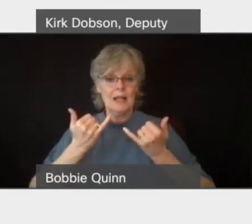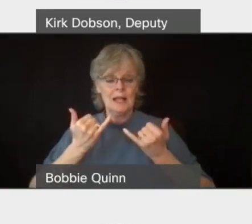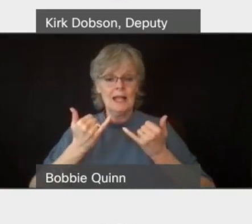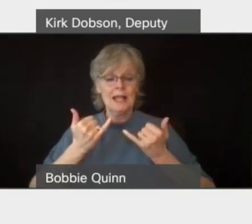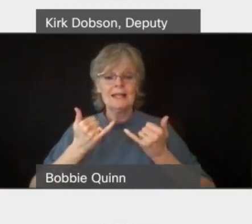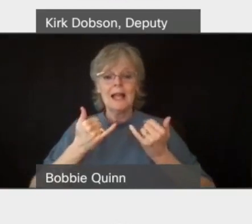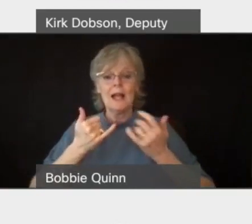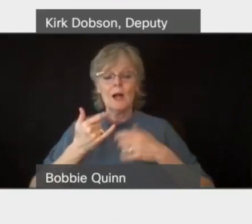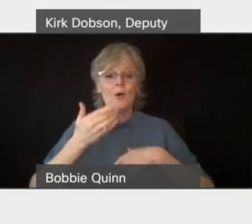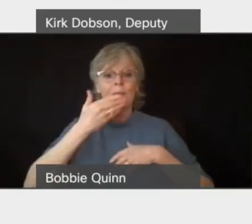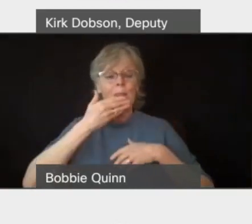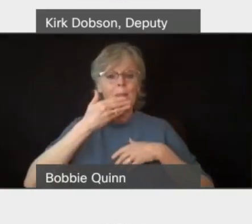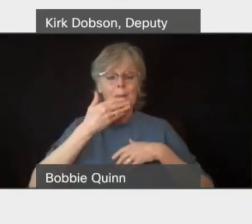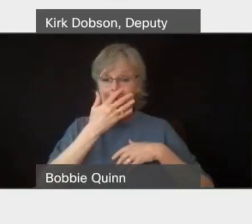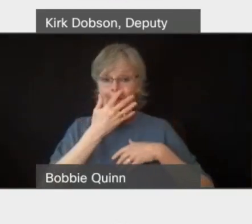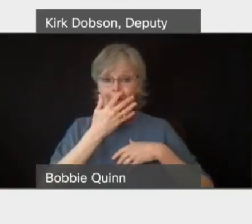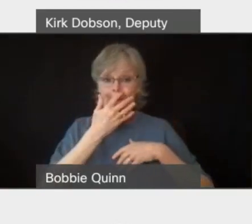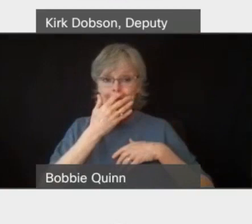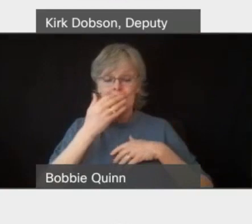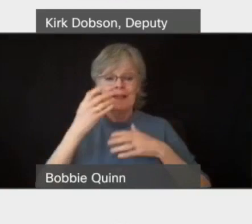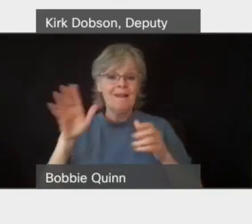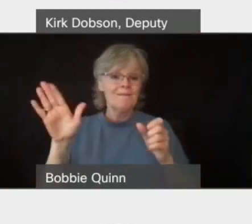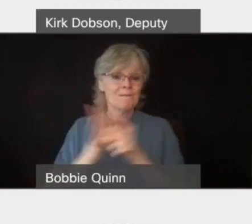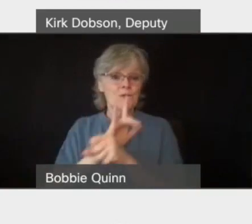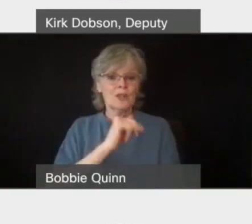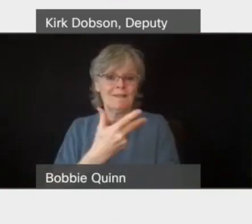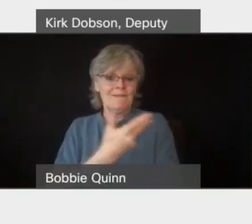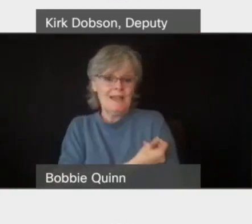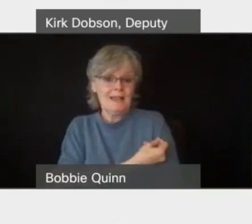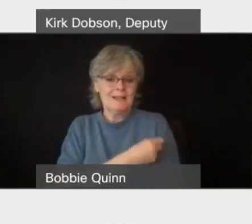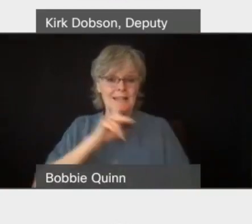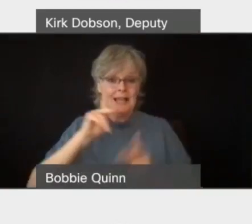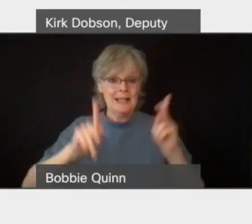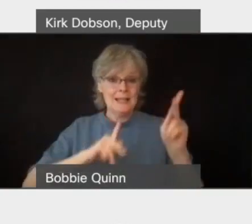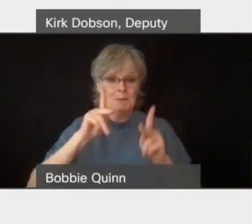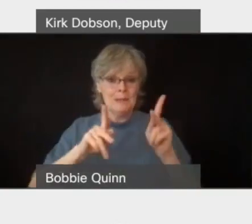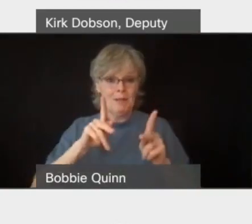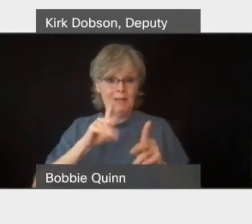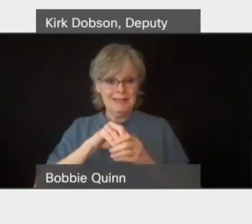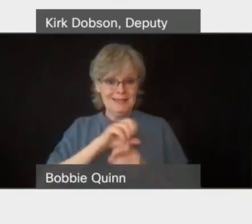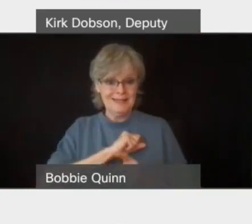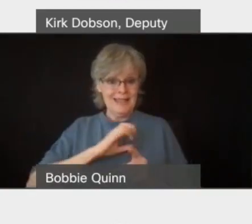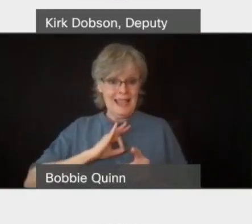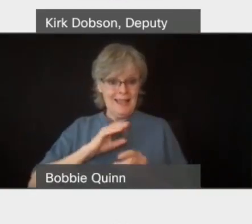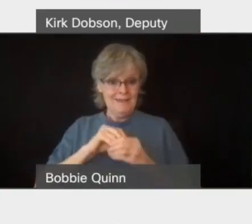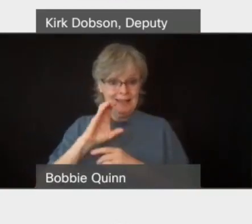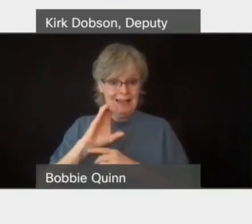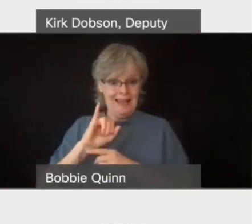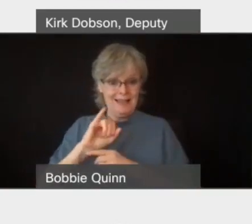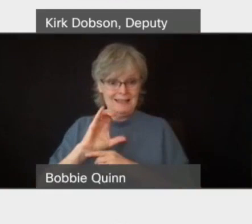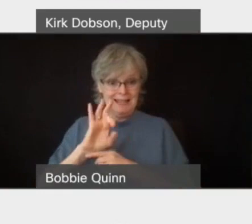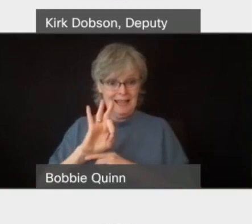the best outcomes, fully vaccinated people in staff in ICFs, or